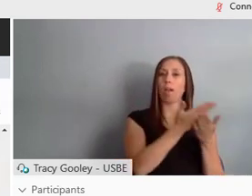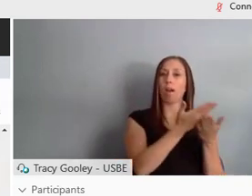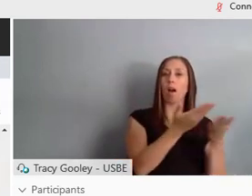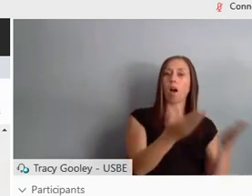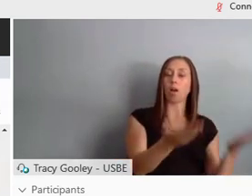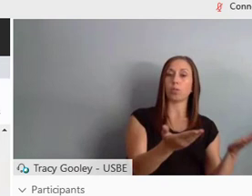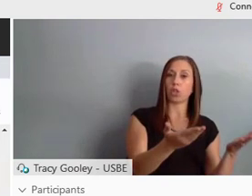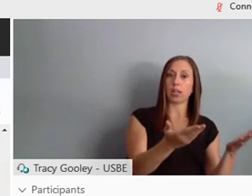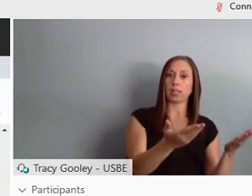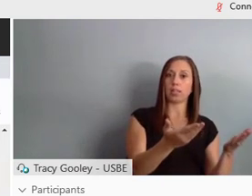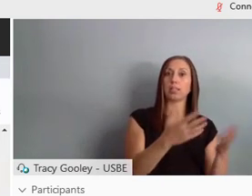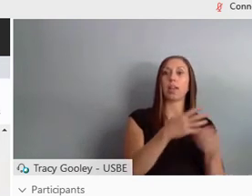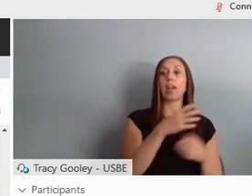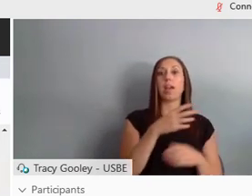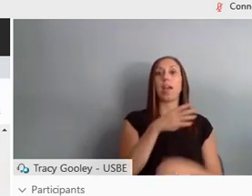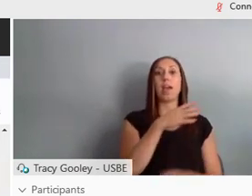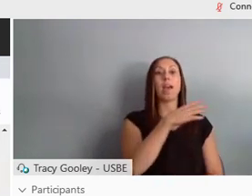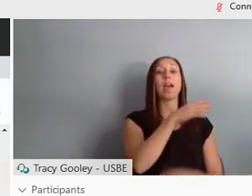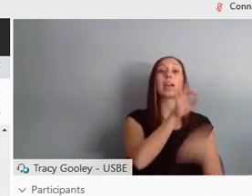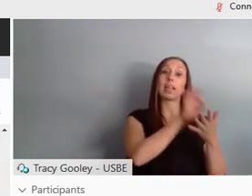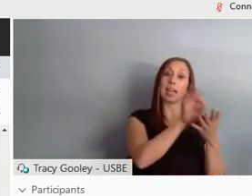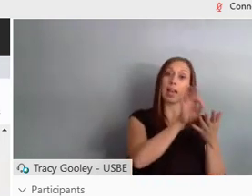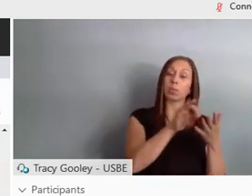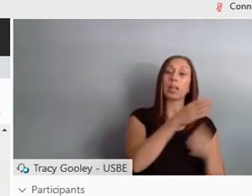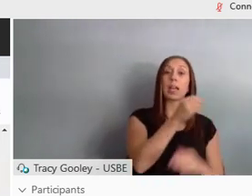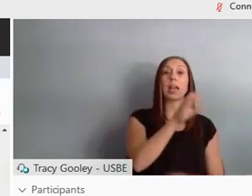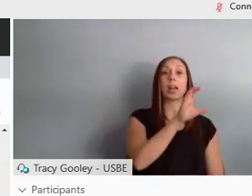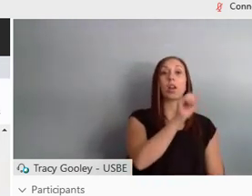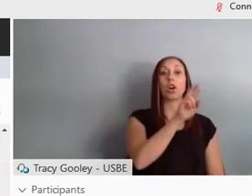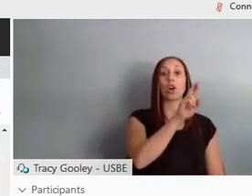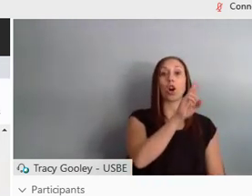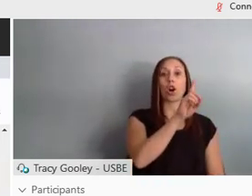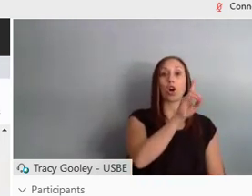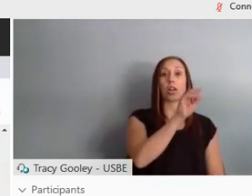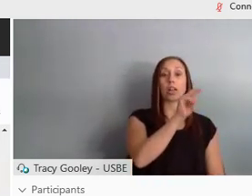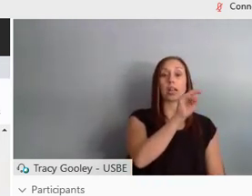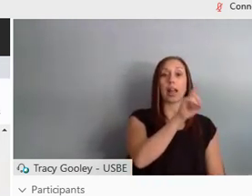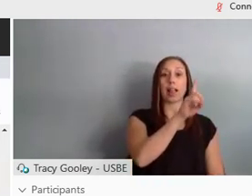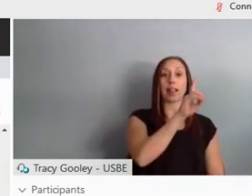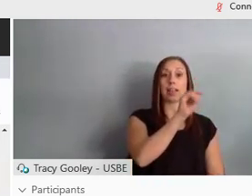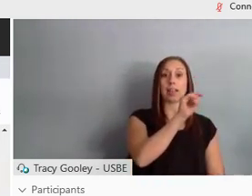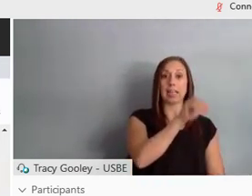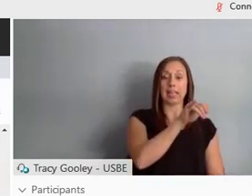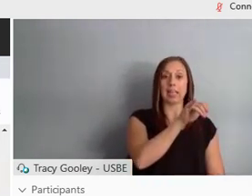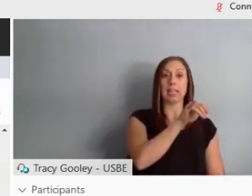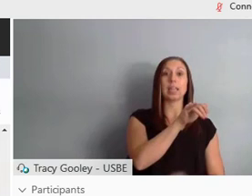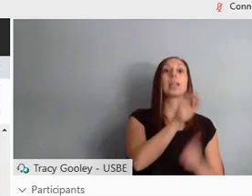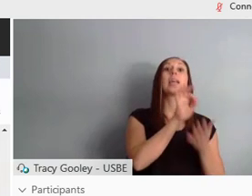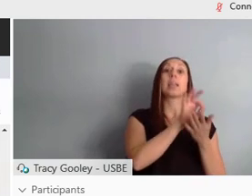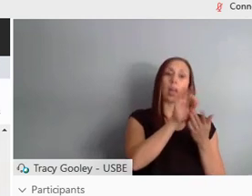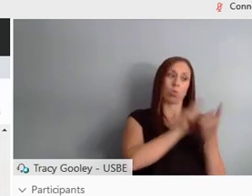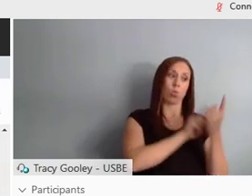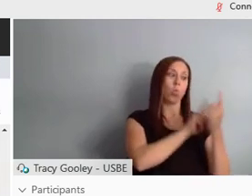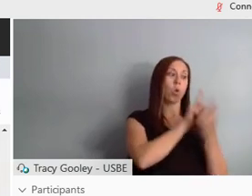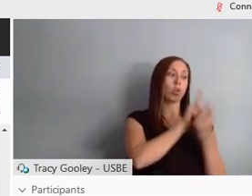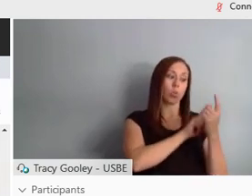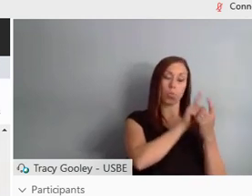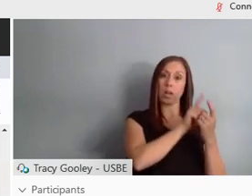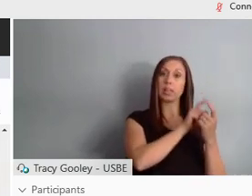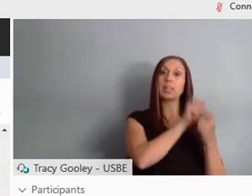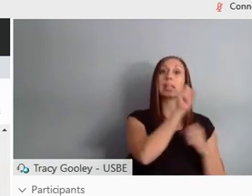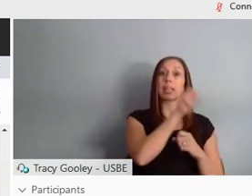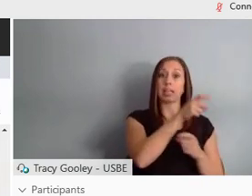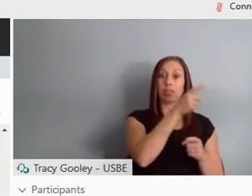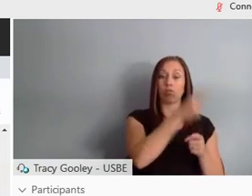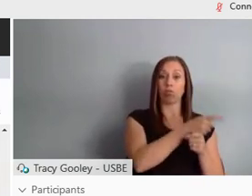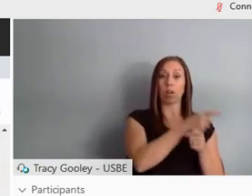for counting and cardinality. So they were able to count with one-to-one